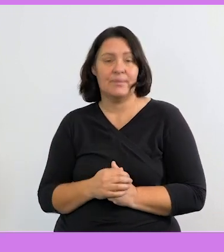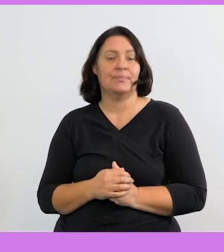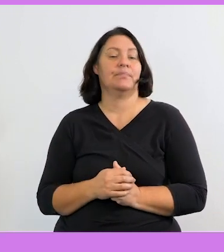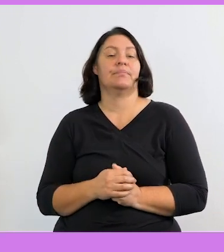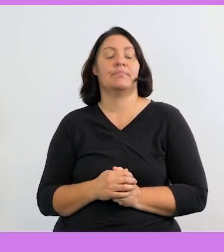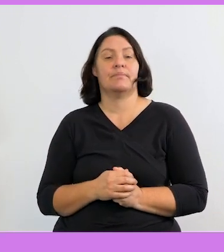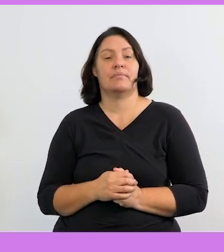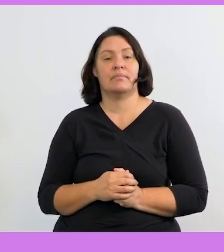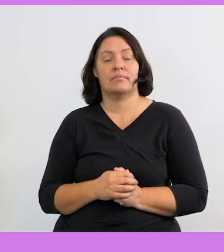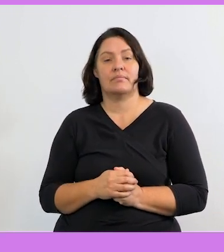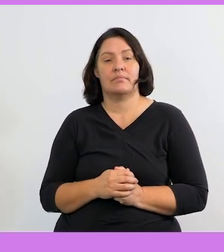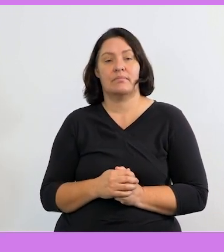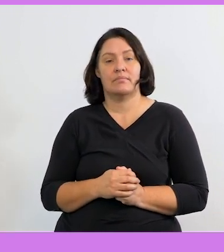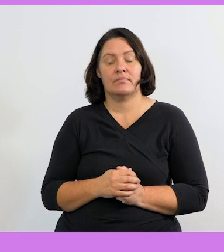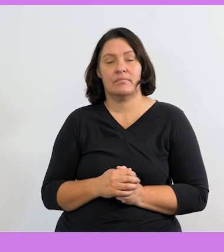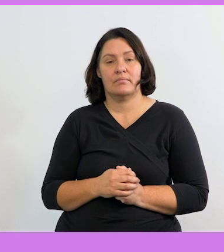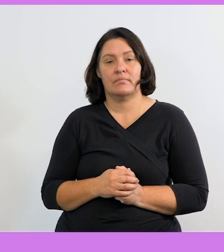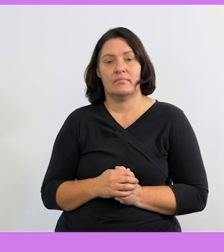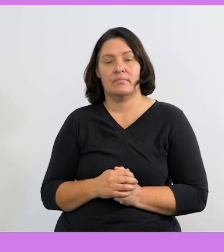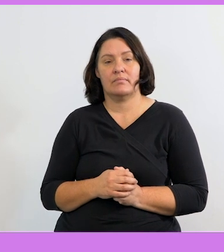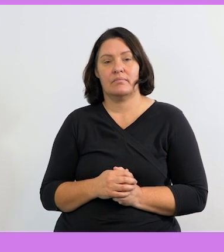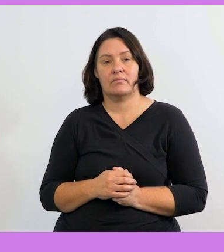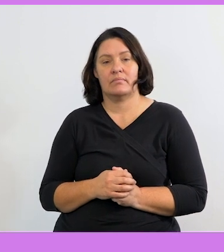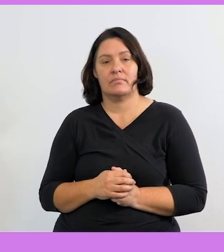of bunny chows.